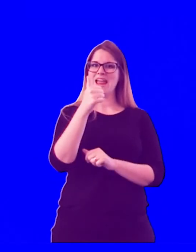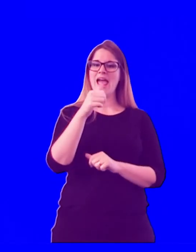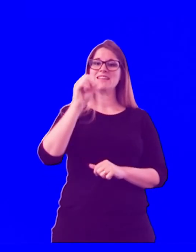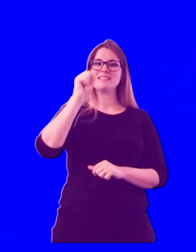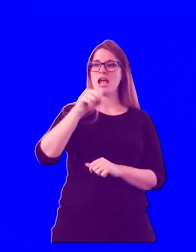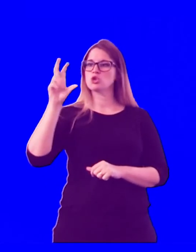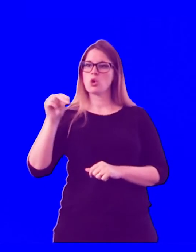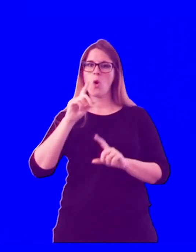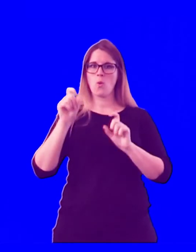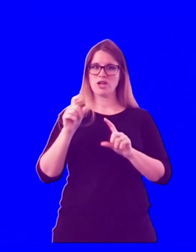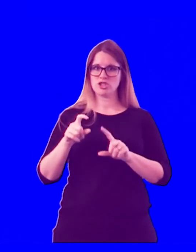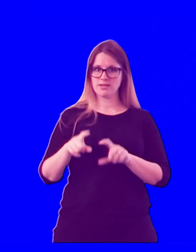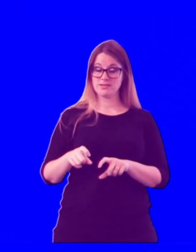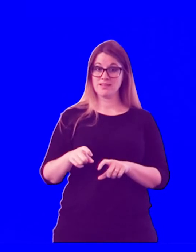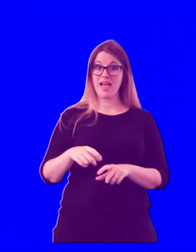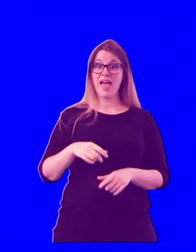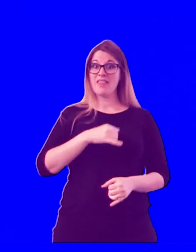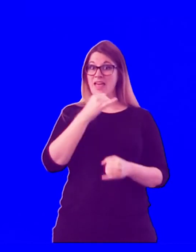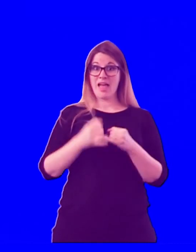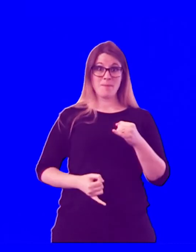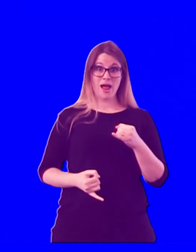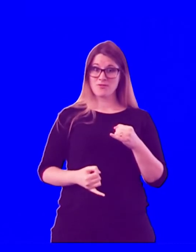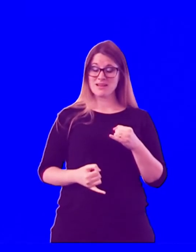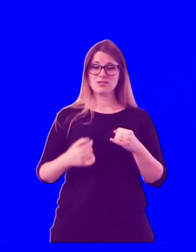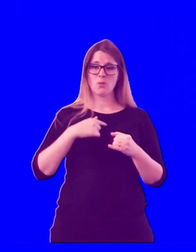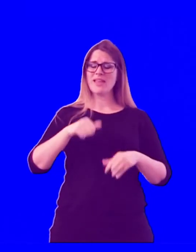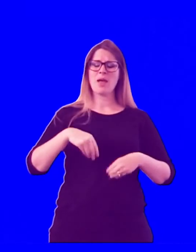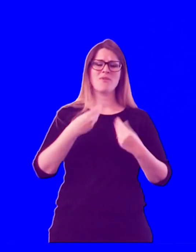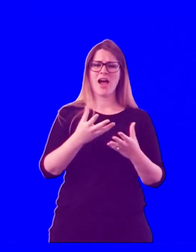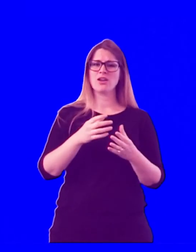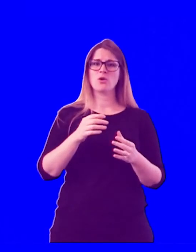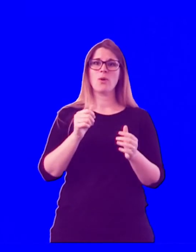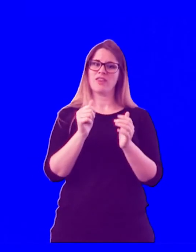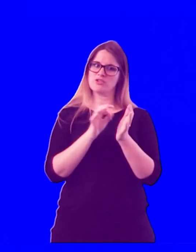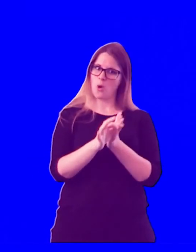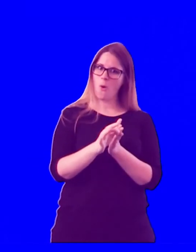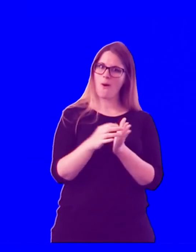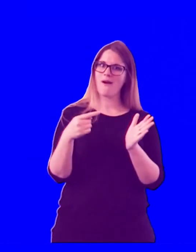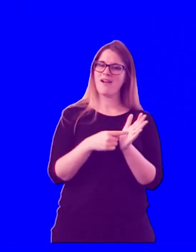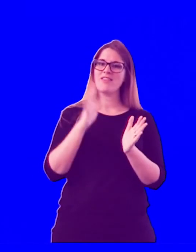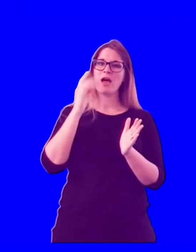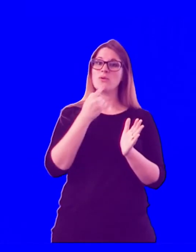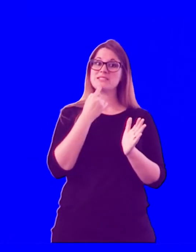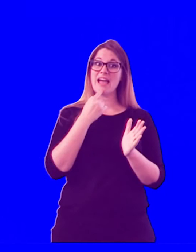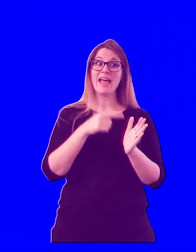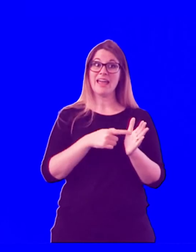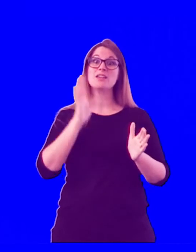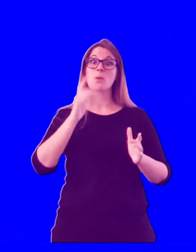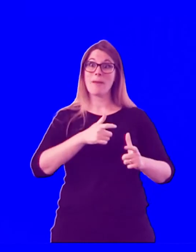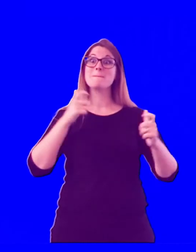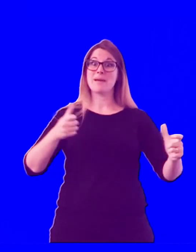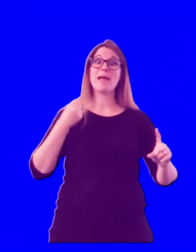simple yes or no questions, and then within a matter of minutes, we'll be able to provide you with a score that says how big